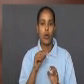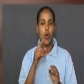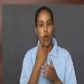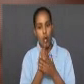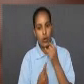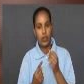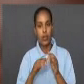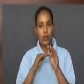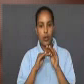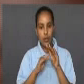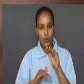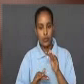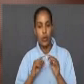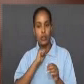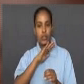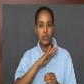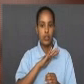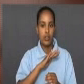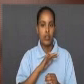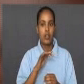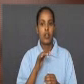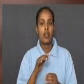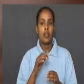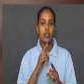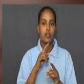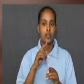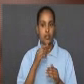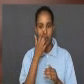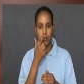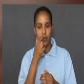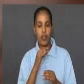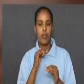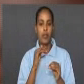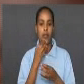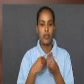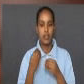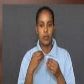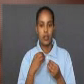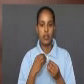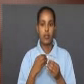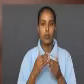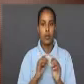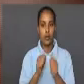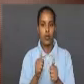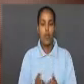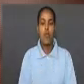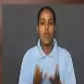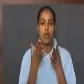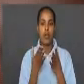only reduce pollution, but would have incentive to invest money into producing